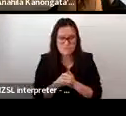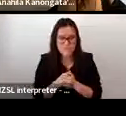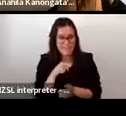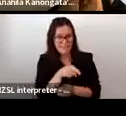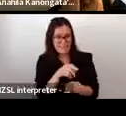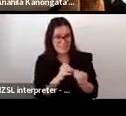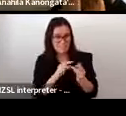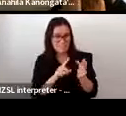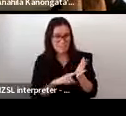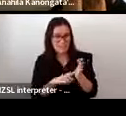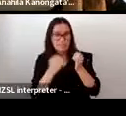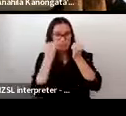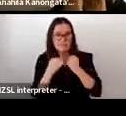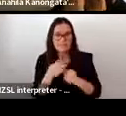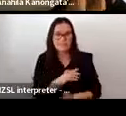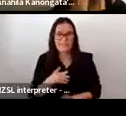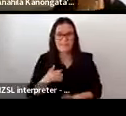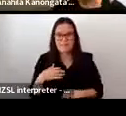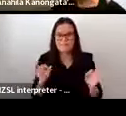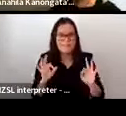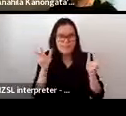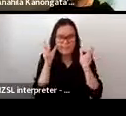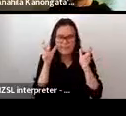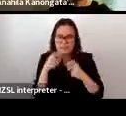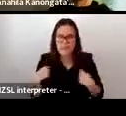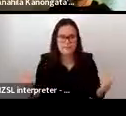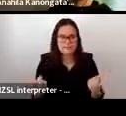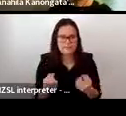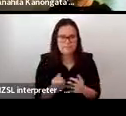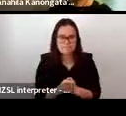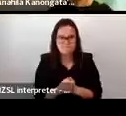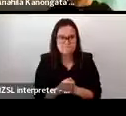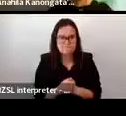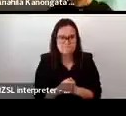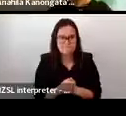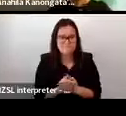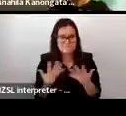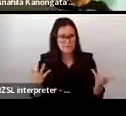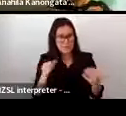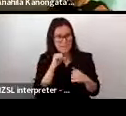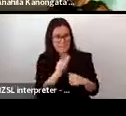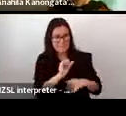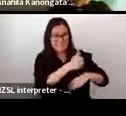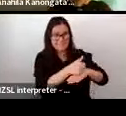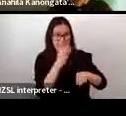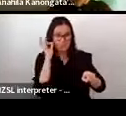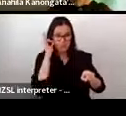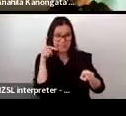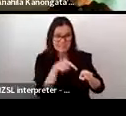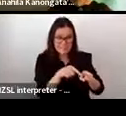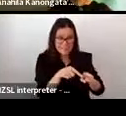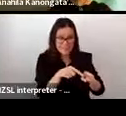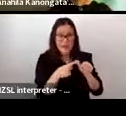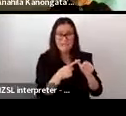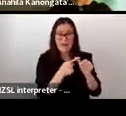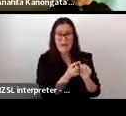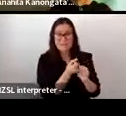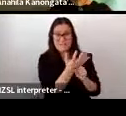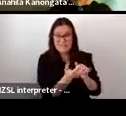therefore there is concern about, will the government listen to any further or future advice through a new advisory